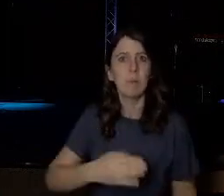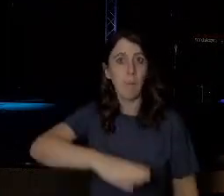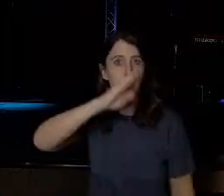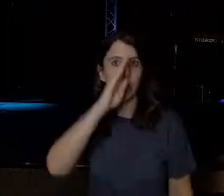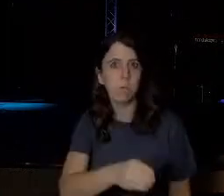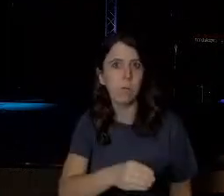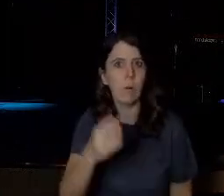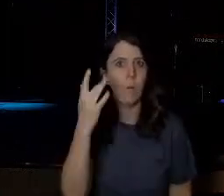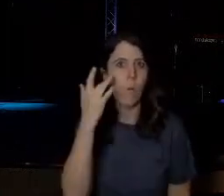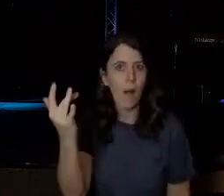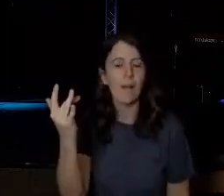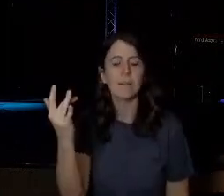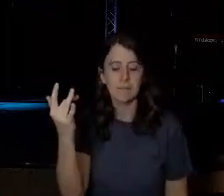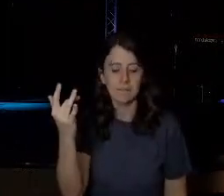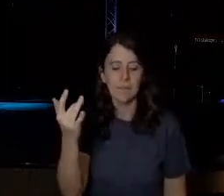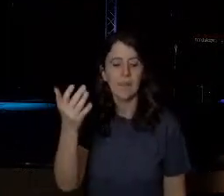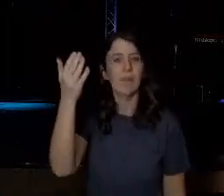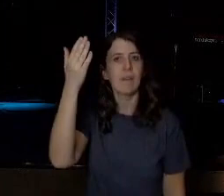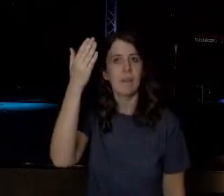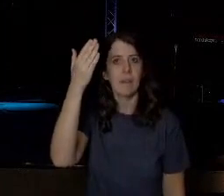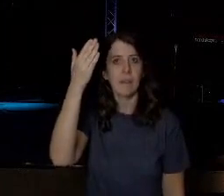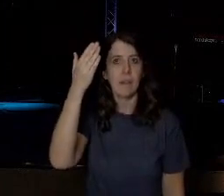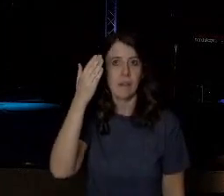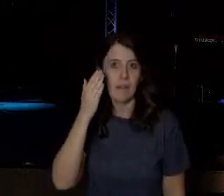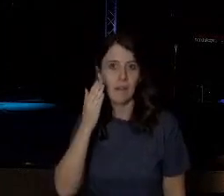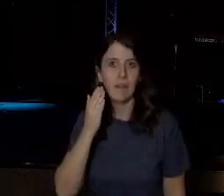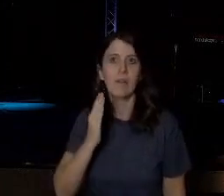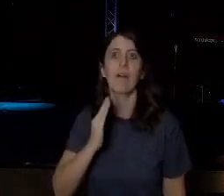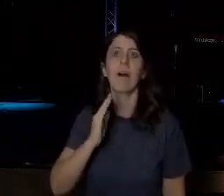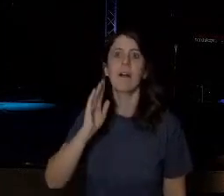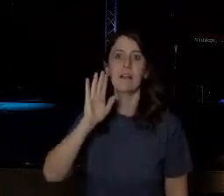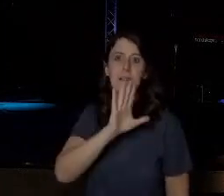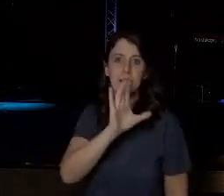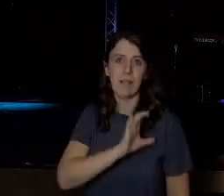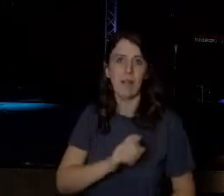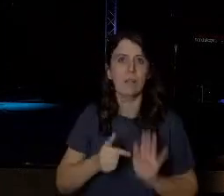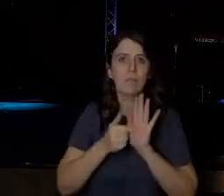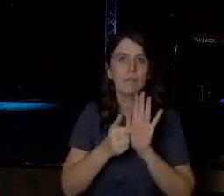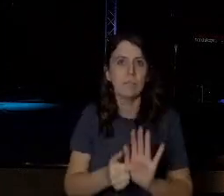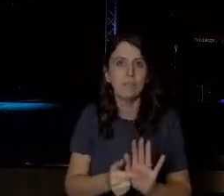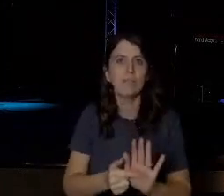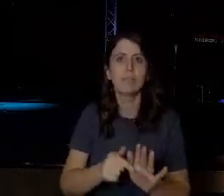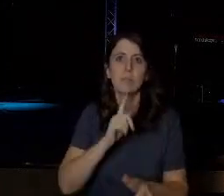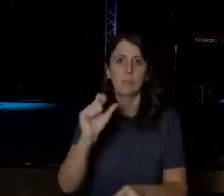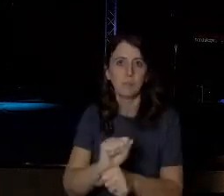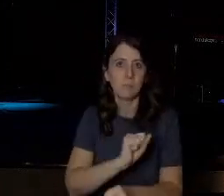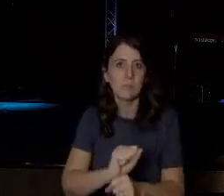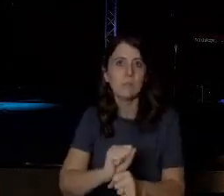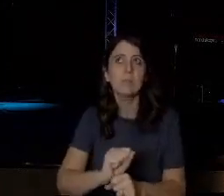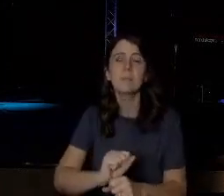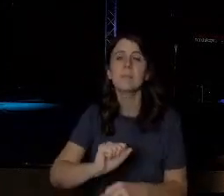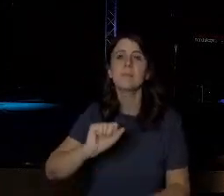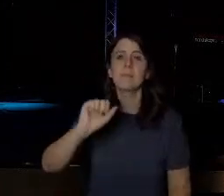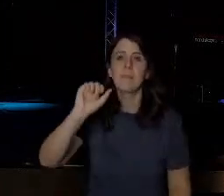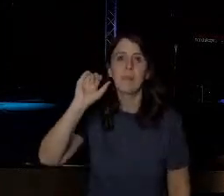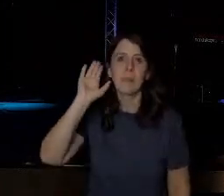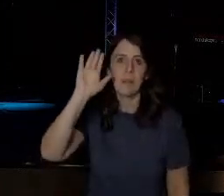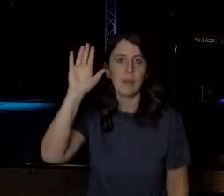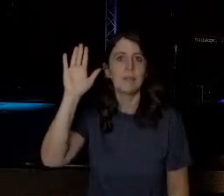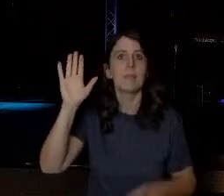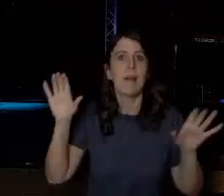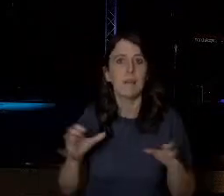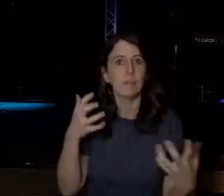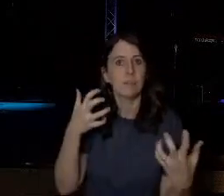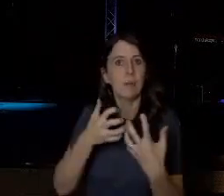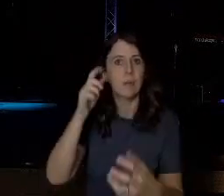Why? Because God is who he says he is, and he will do what he says he will do. So let's go. So what